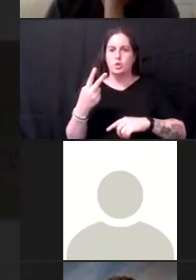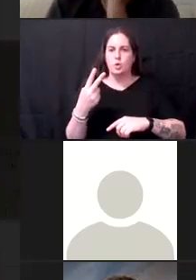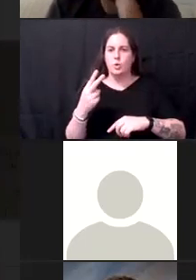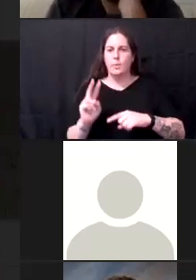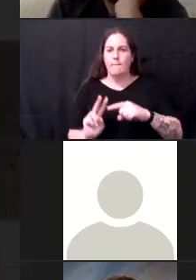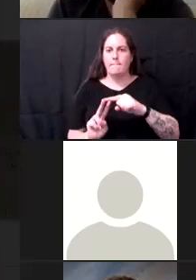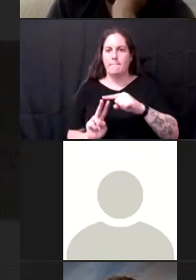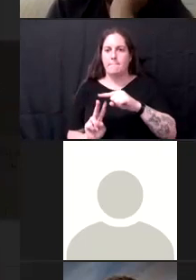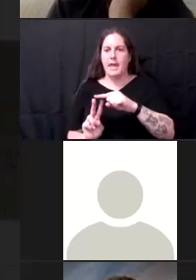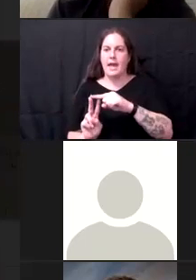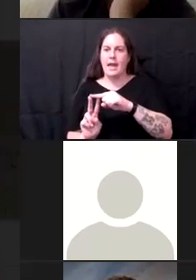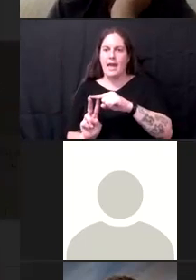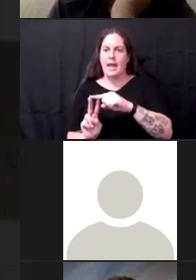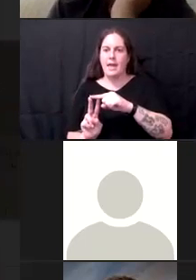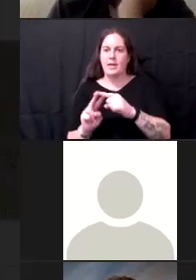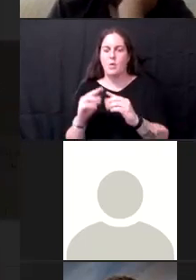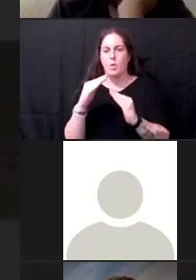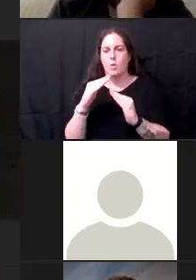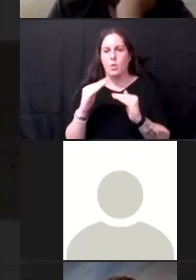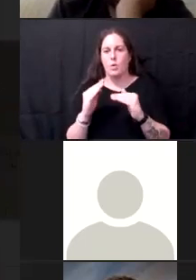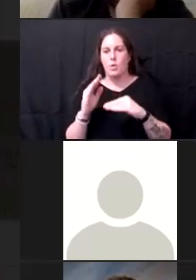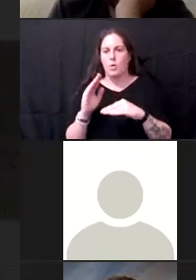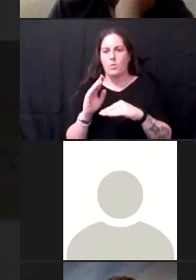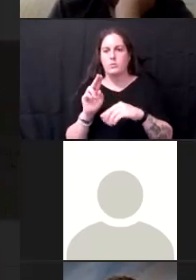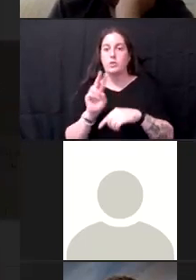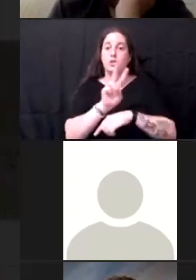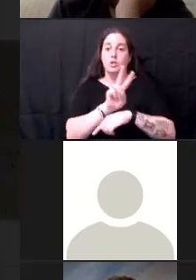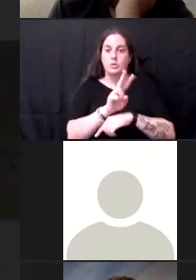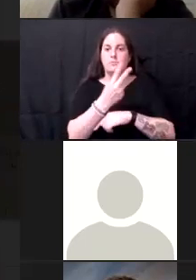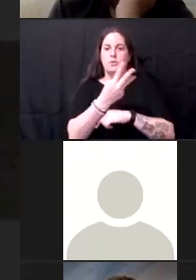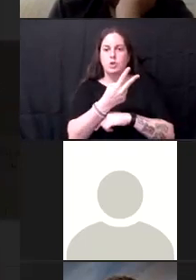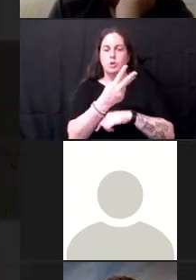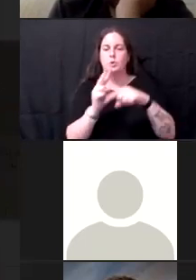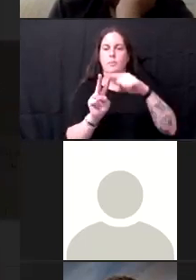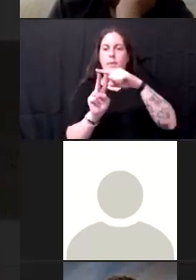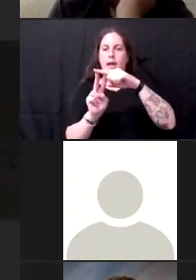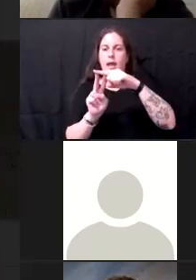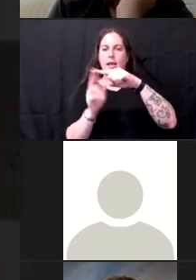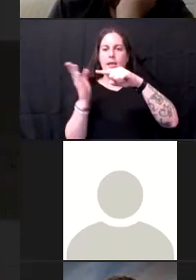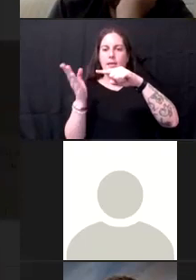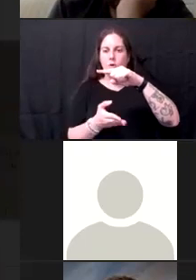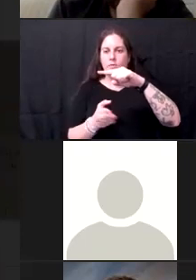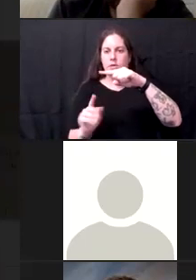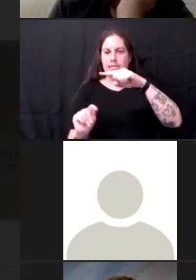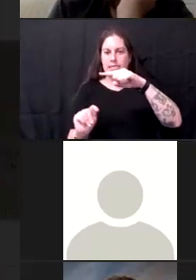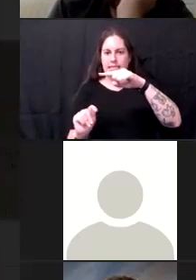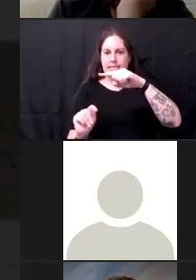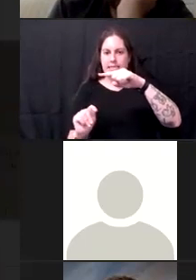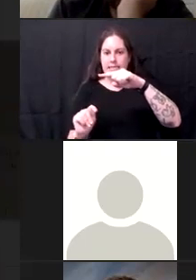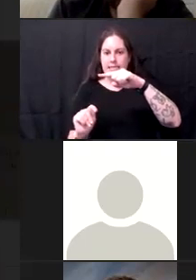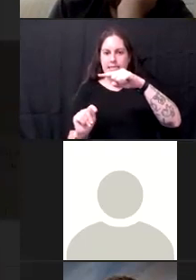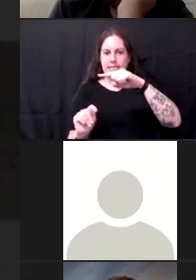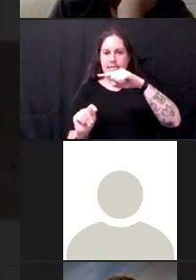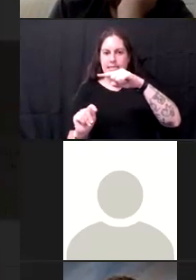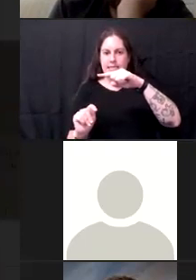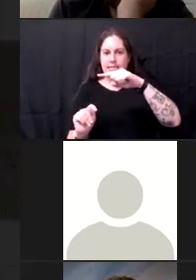the radius, the orbit radius, and t is the period. The period means how much time it takes to